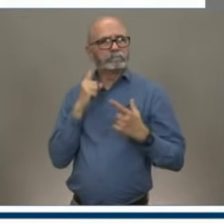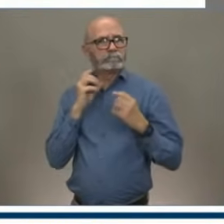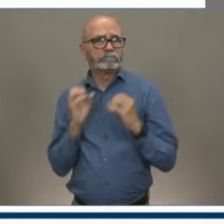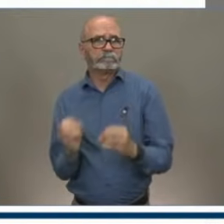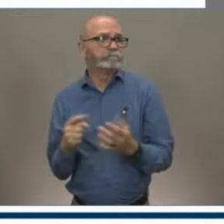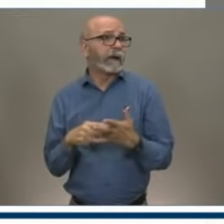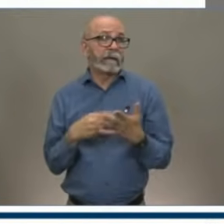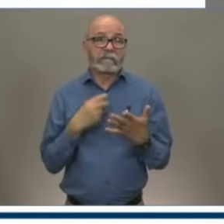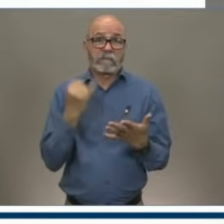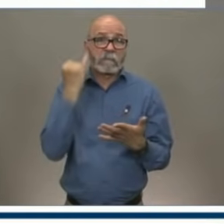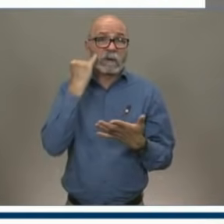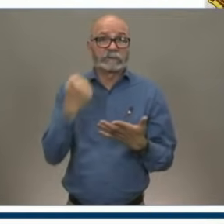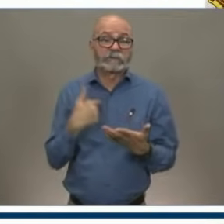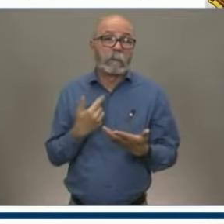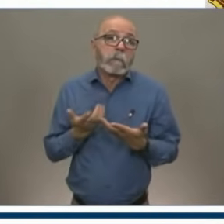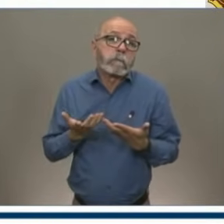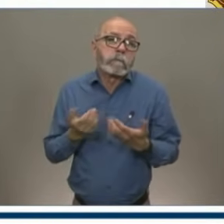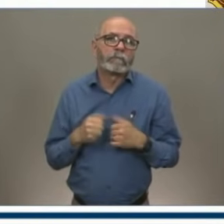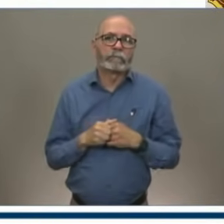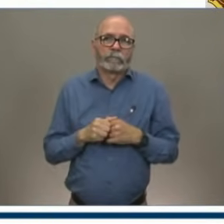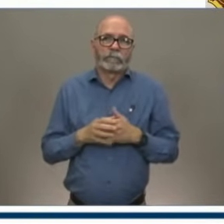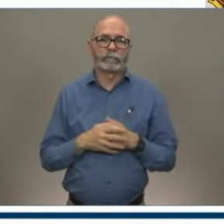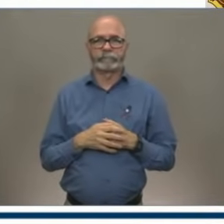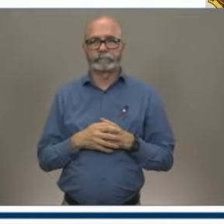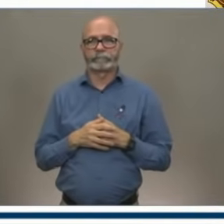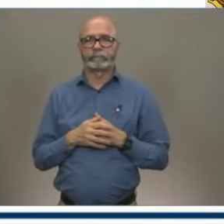that. Go ahead, Kyle, with your follow-up.